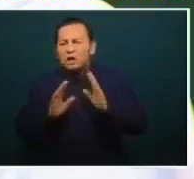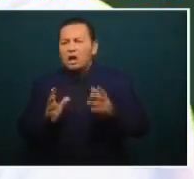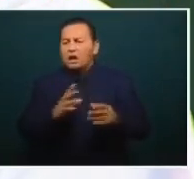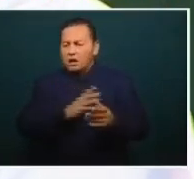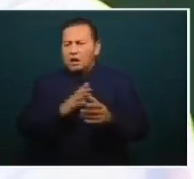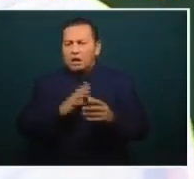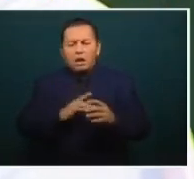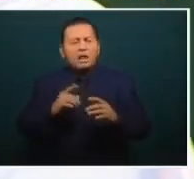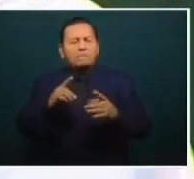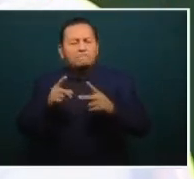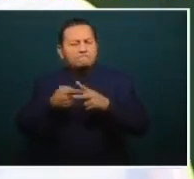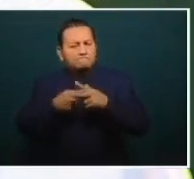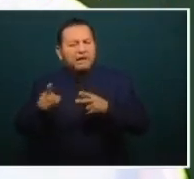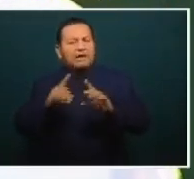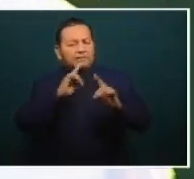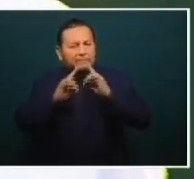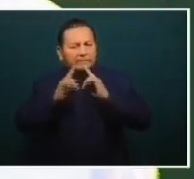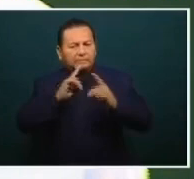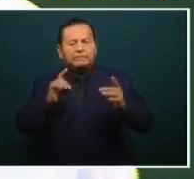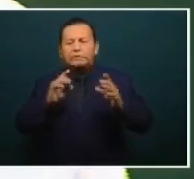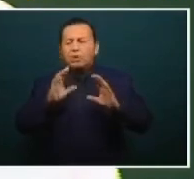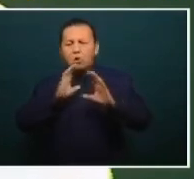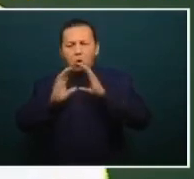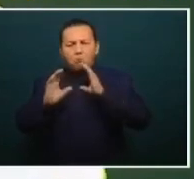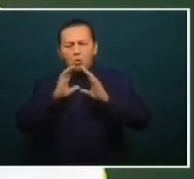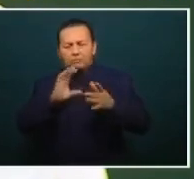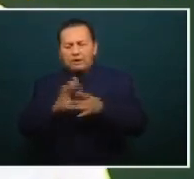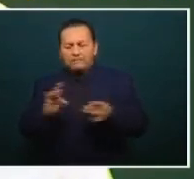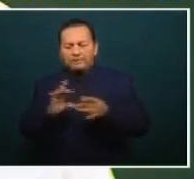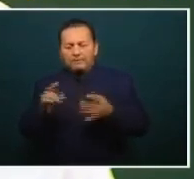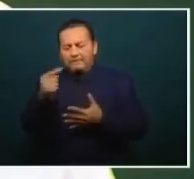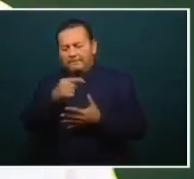and we have established communications, I repeat.